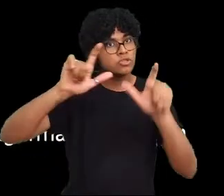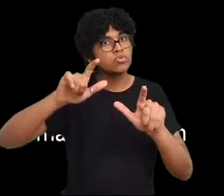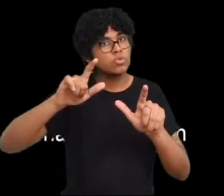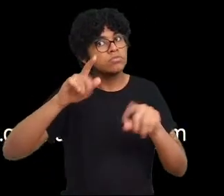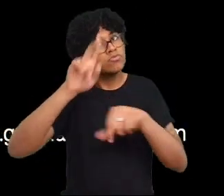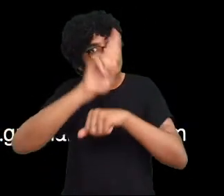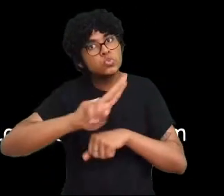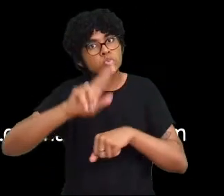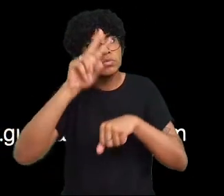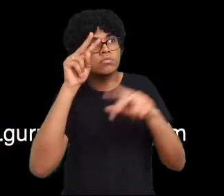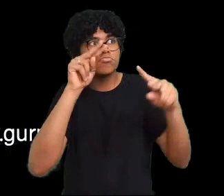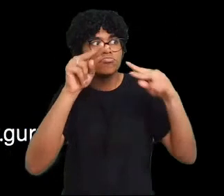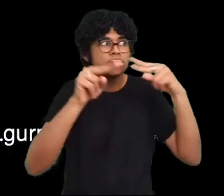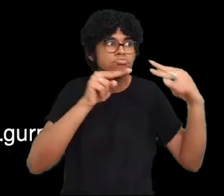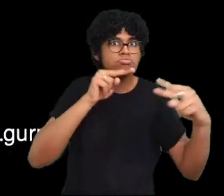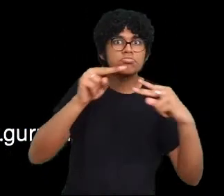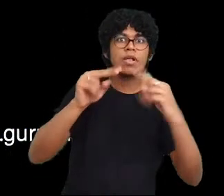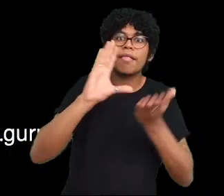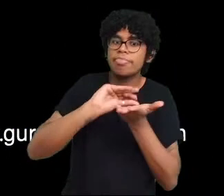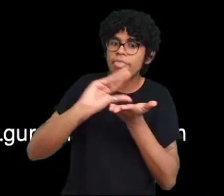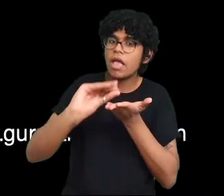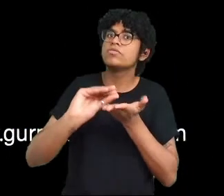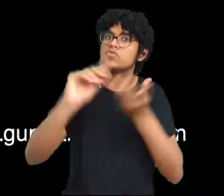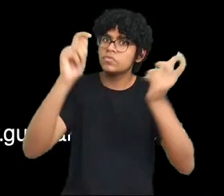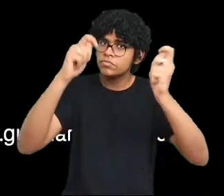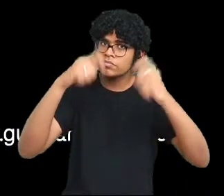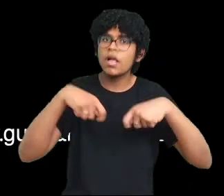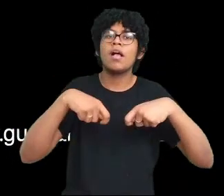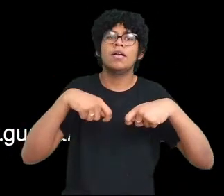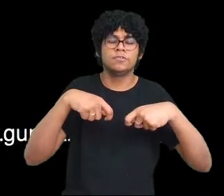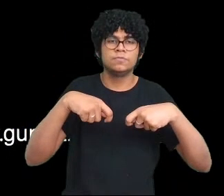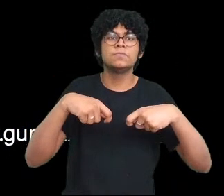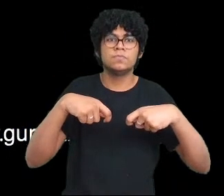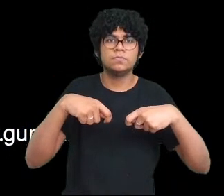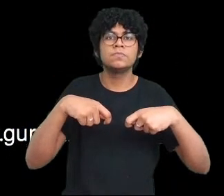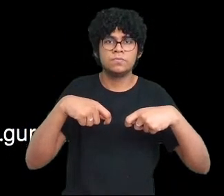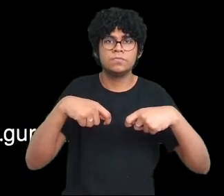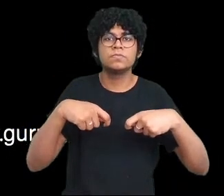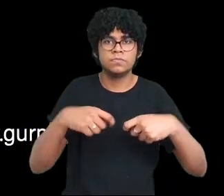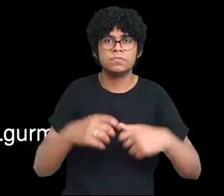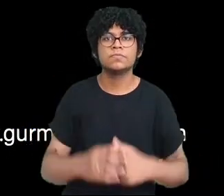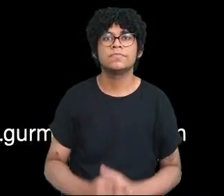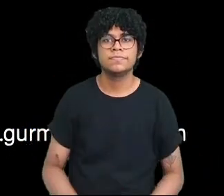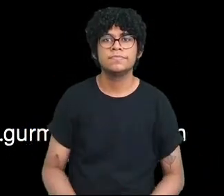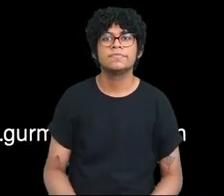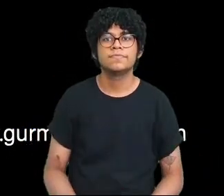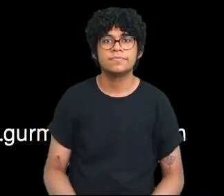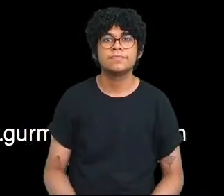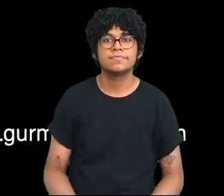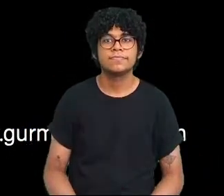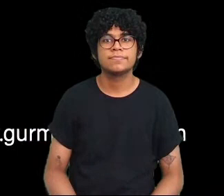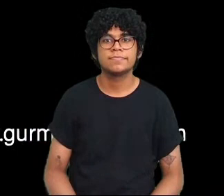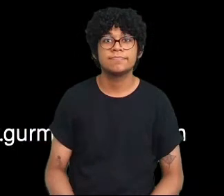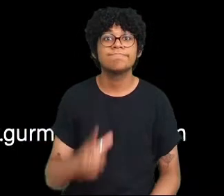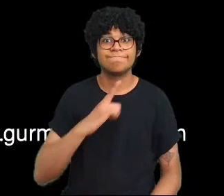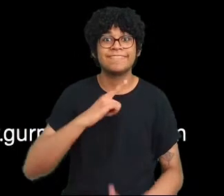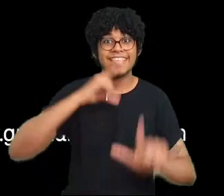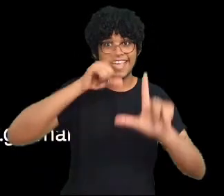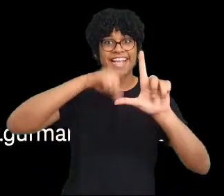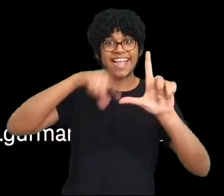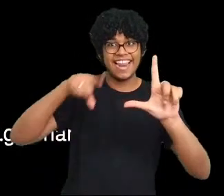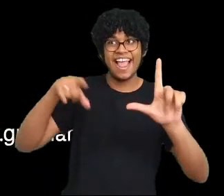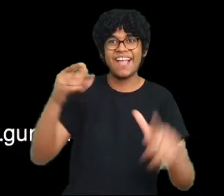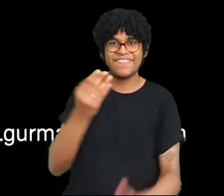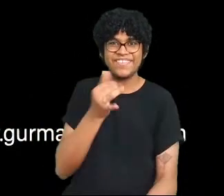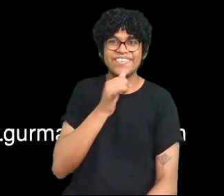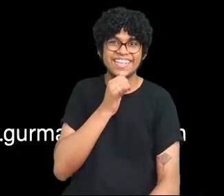that sense. This is a screenshot from a chart made by Mona Chalabi. It's not your traditional chart. It's